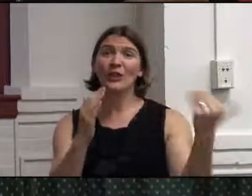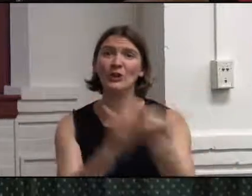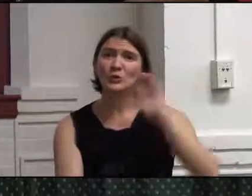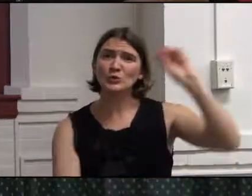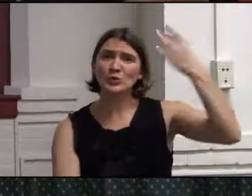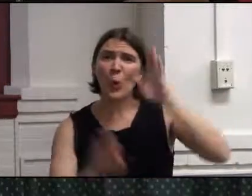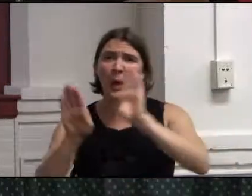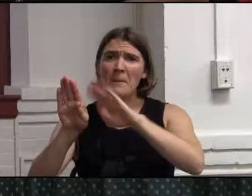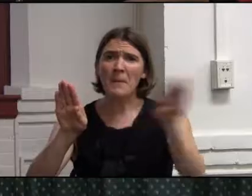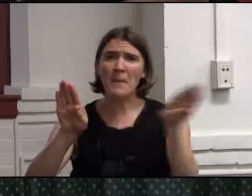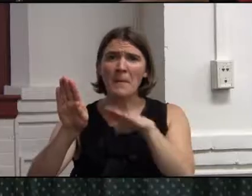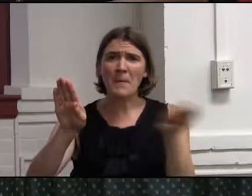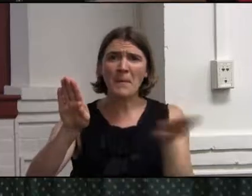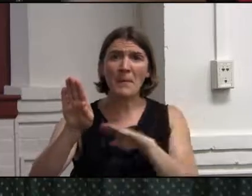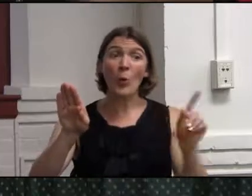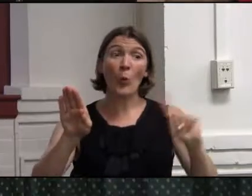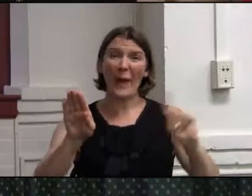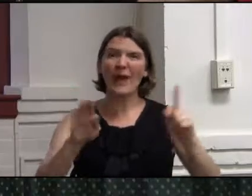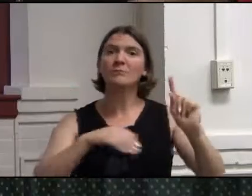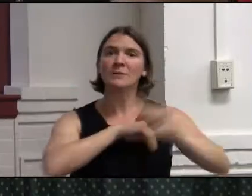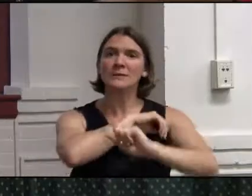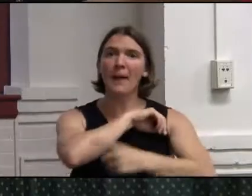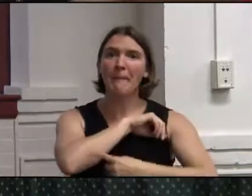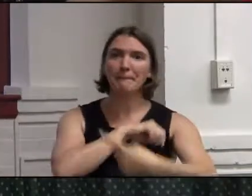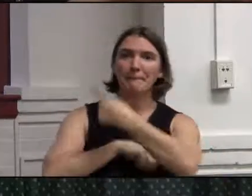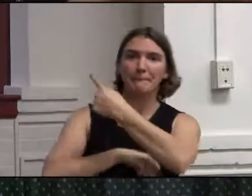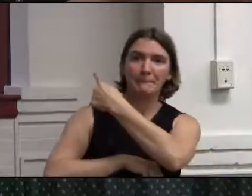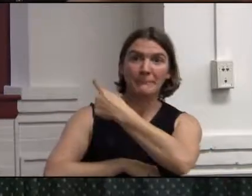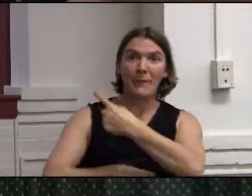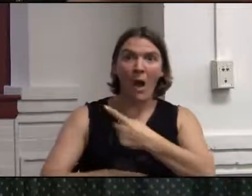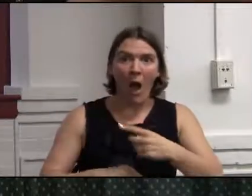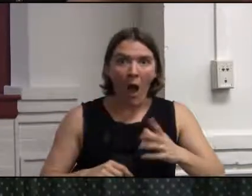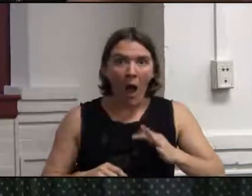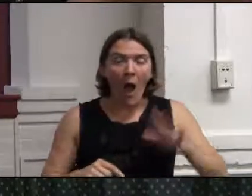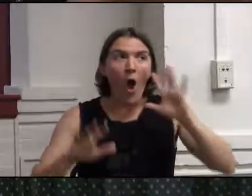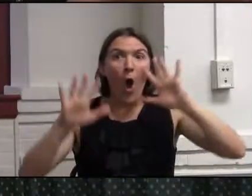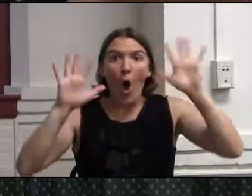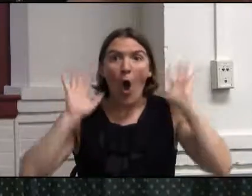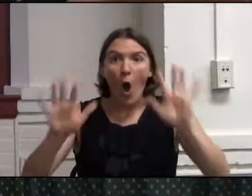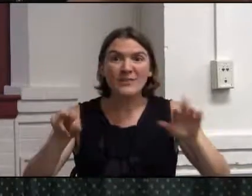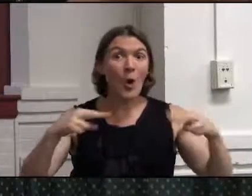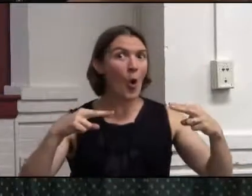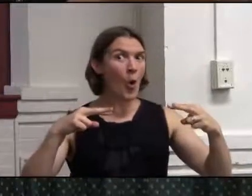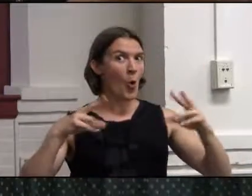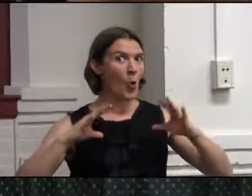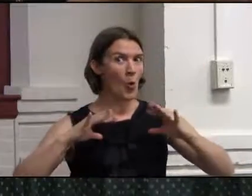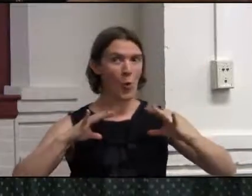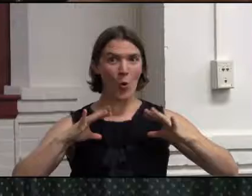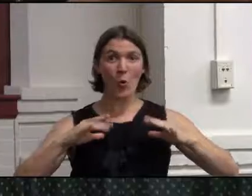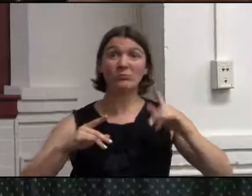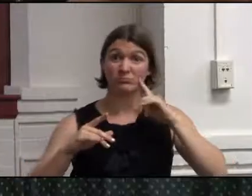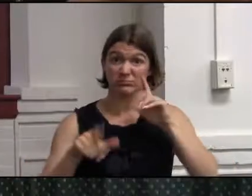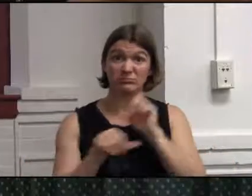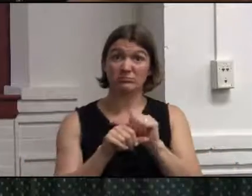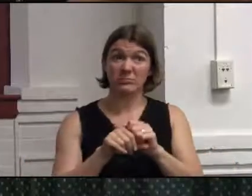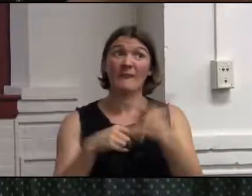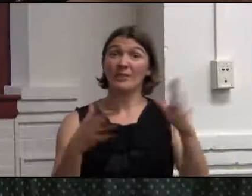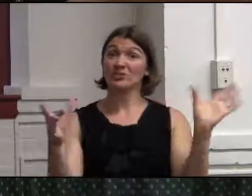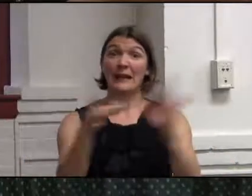great. WSWMD, right? I want to go do that. Which is fantastic. I think now